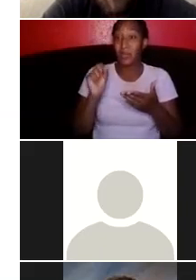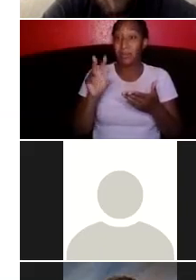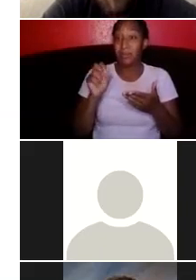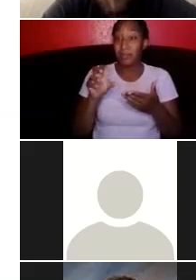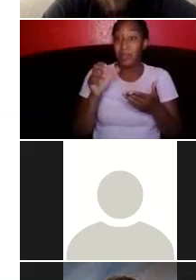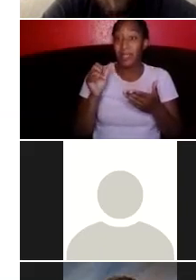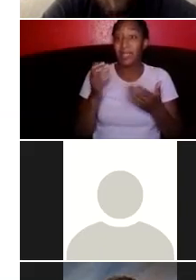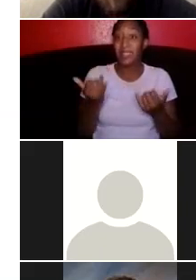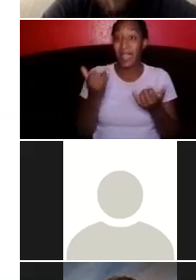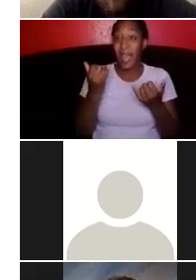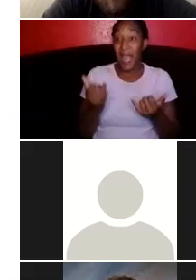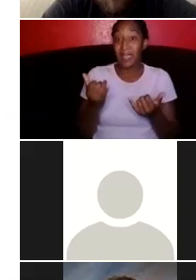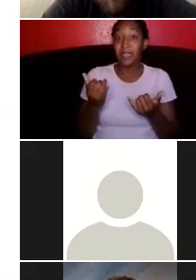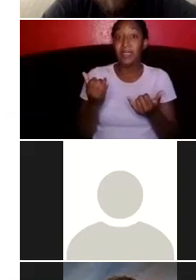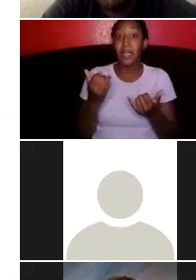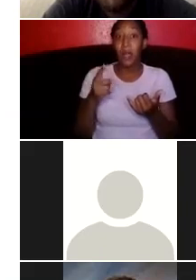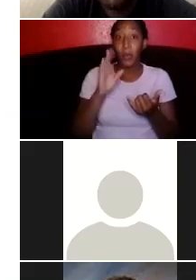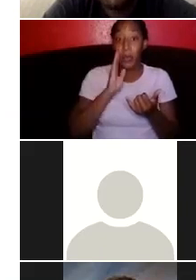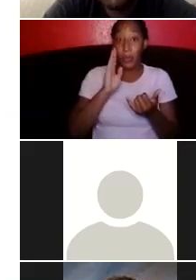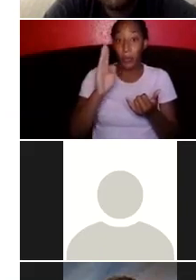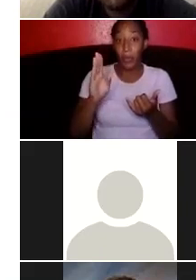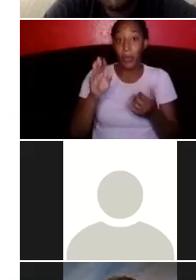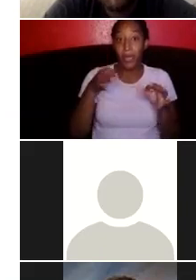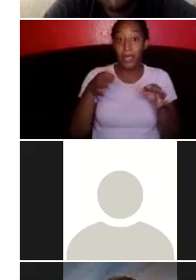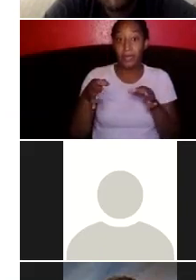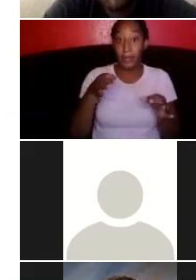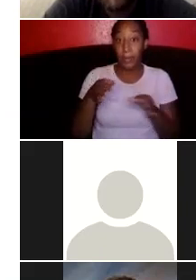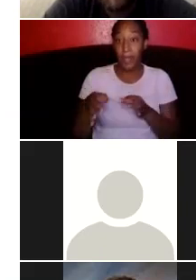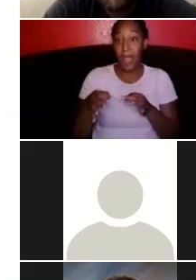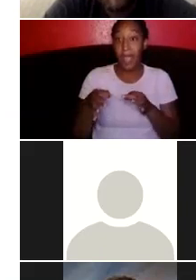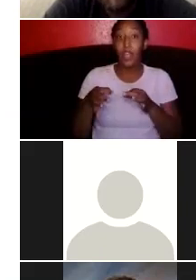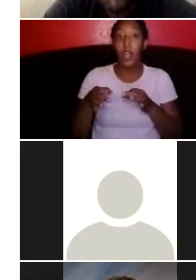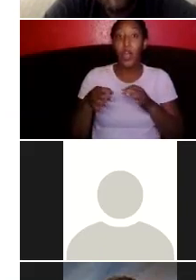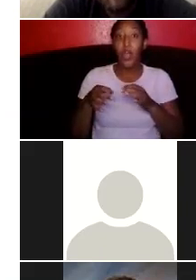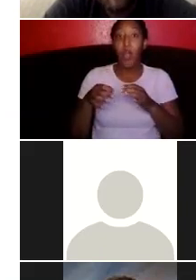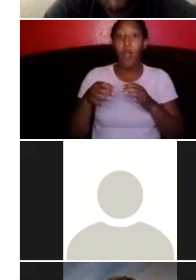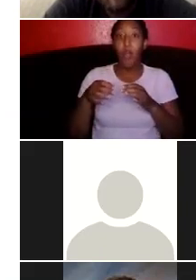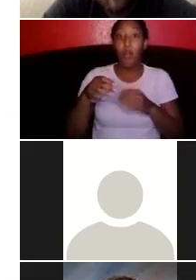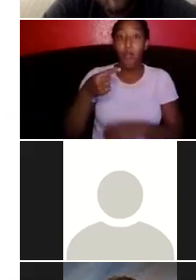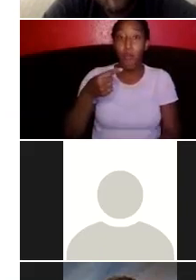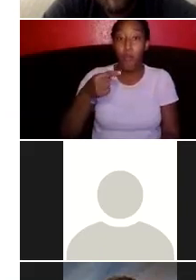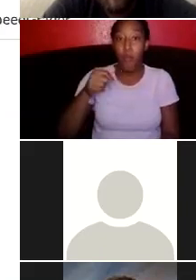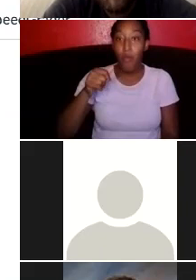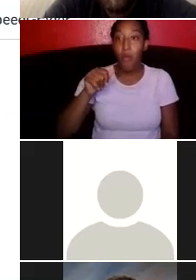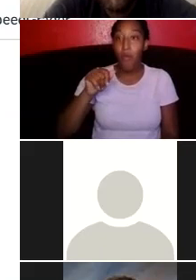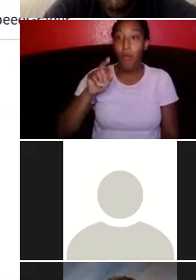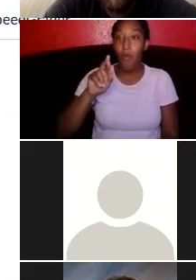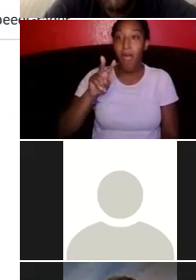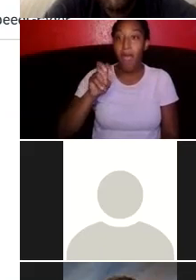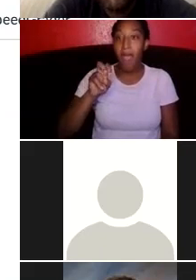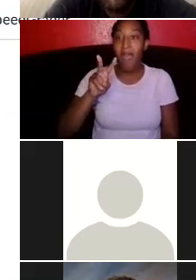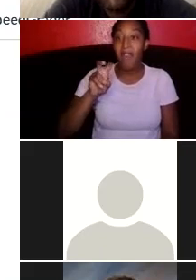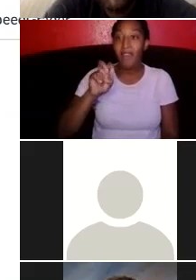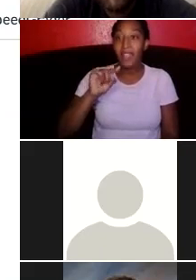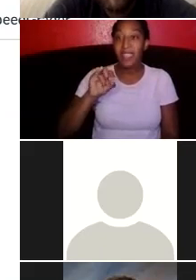One being we're going to deal with the gravitation overview, but I also wanted to remind you